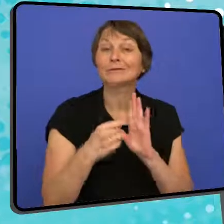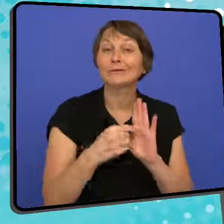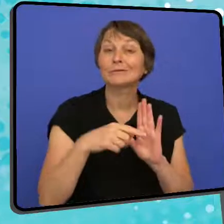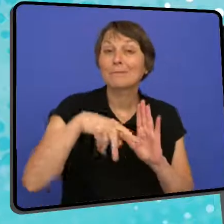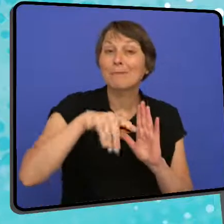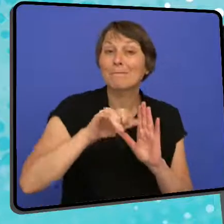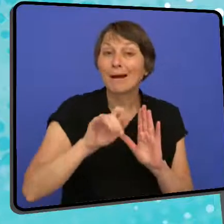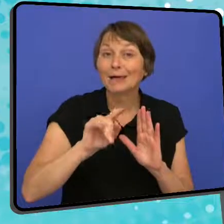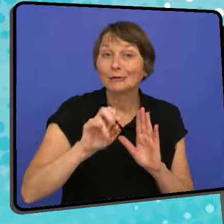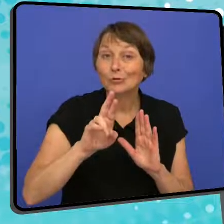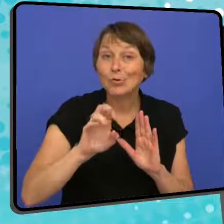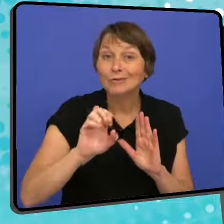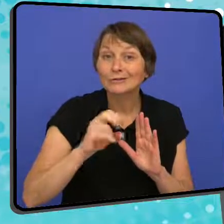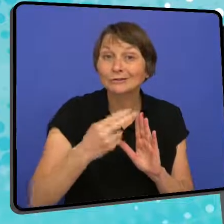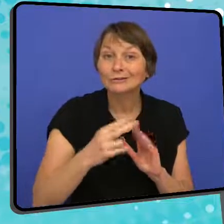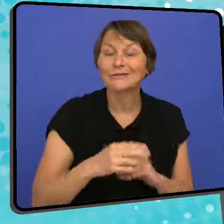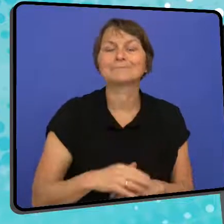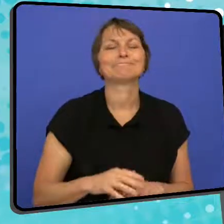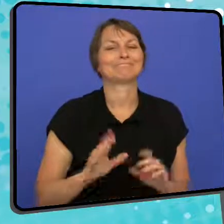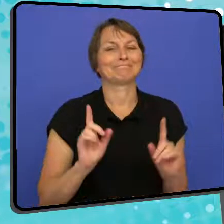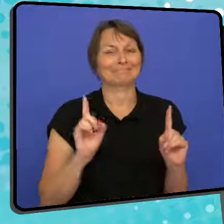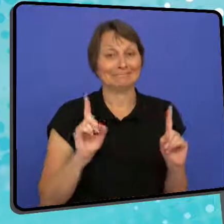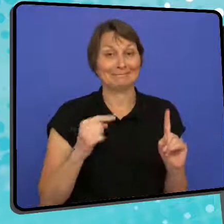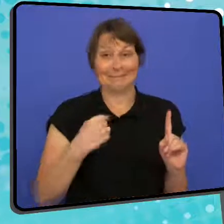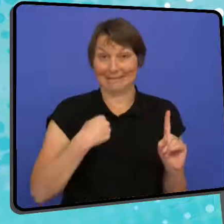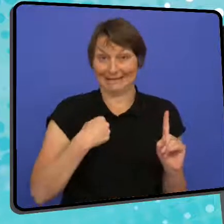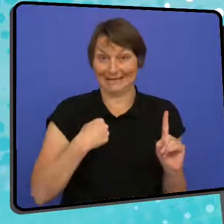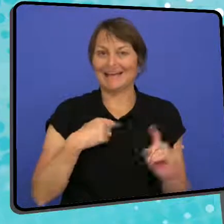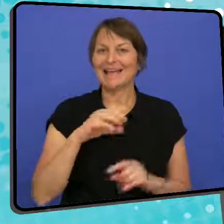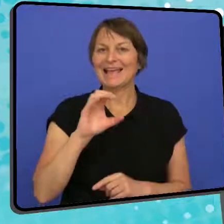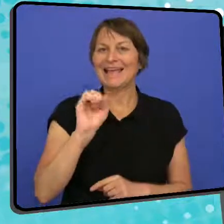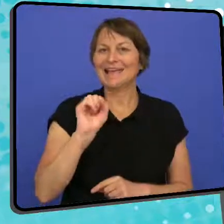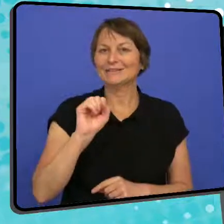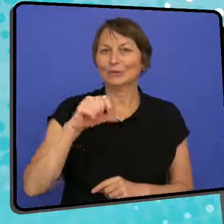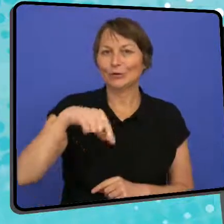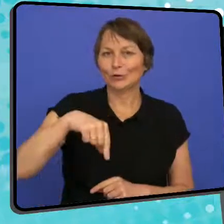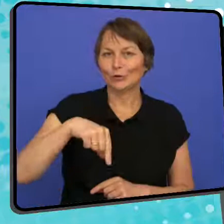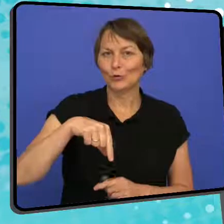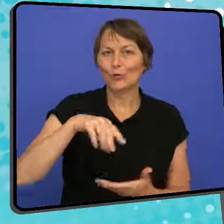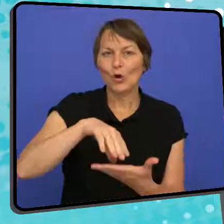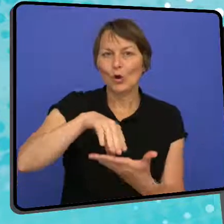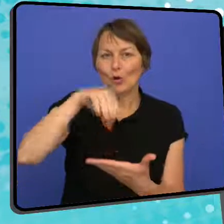Just sklearn, basic sklearn last year.